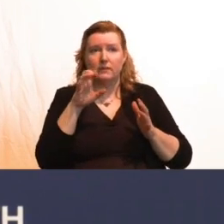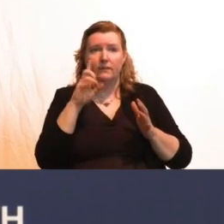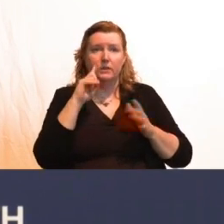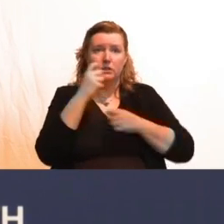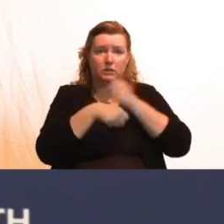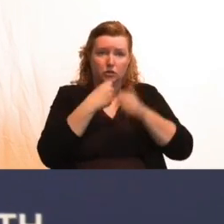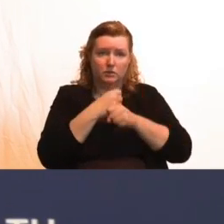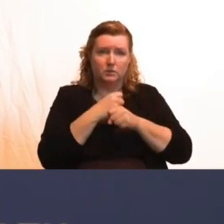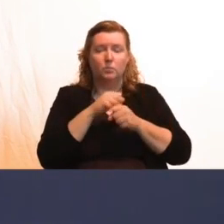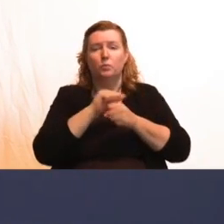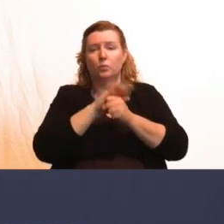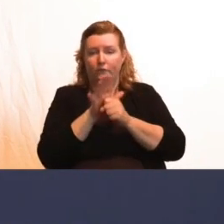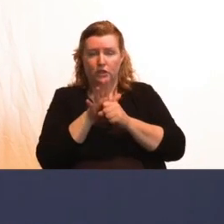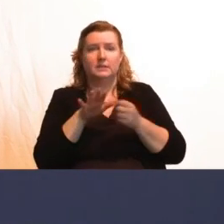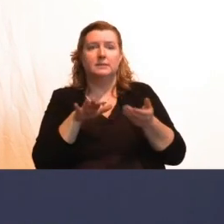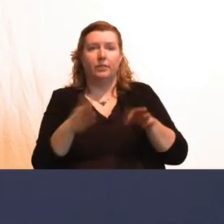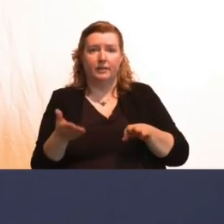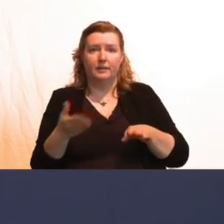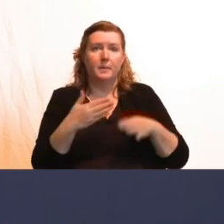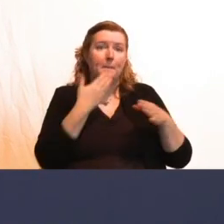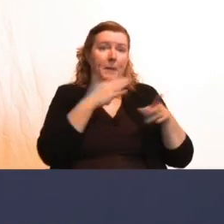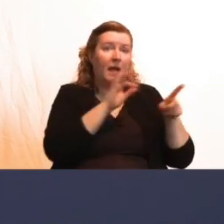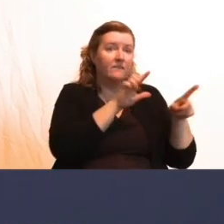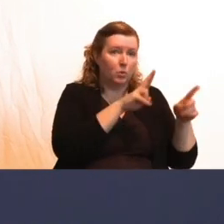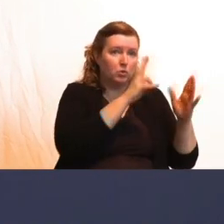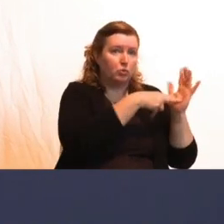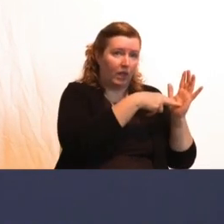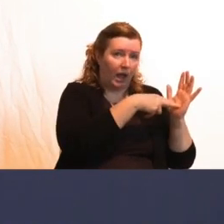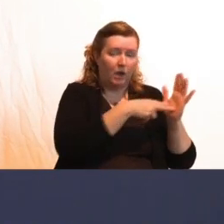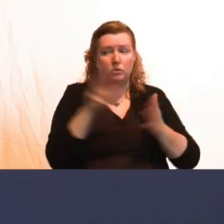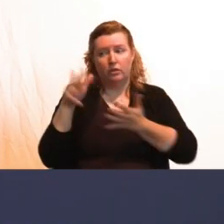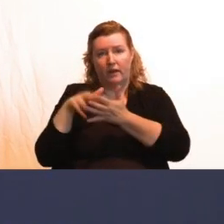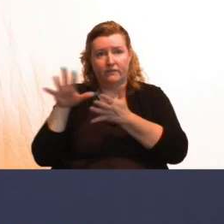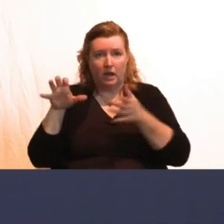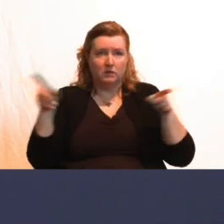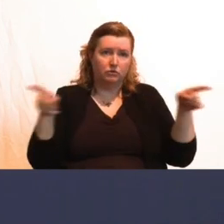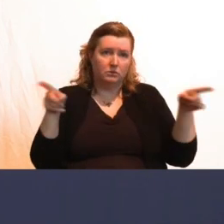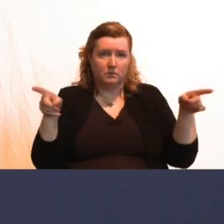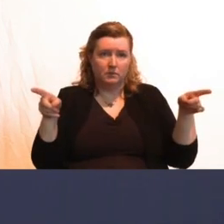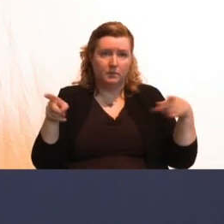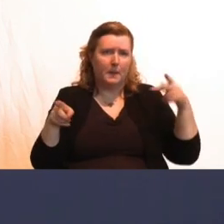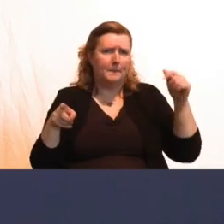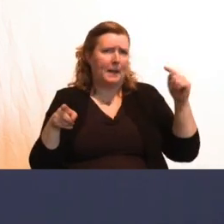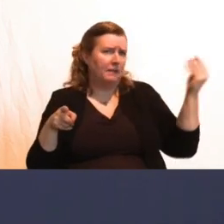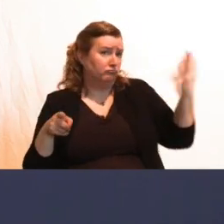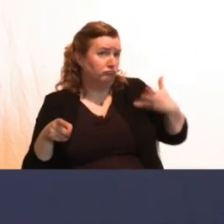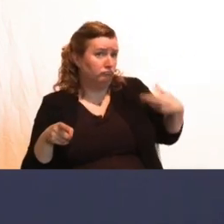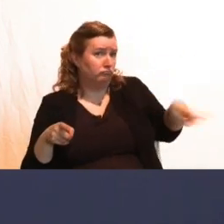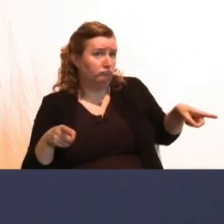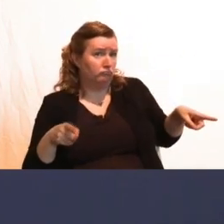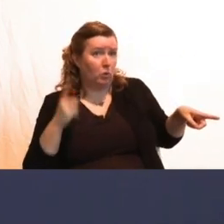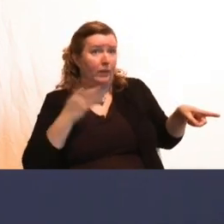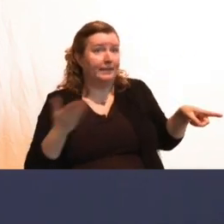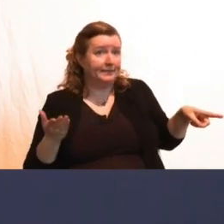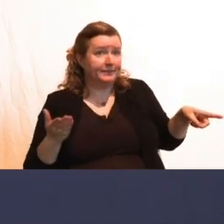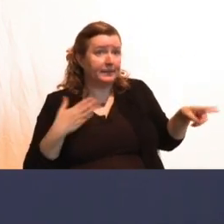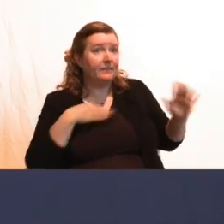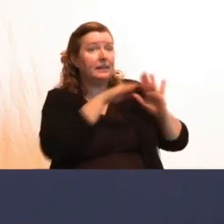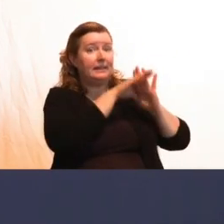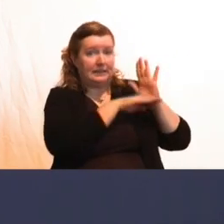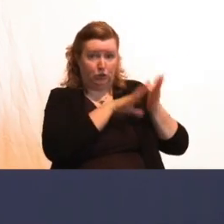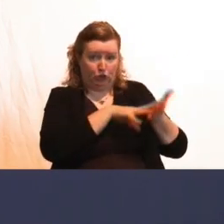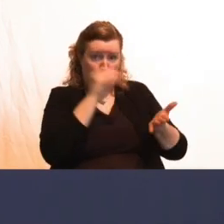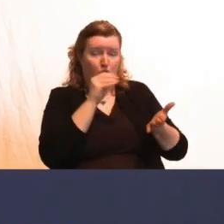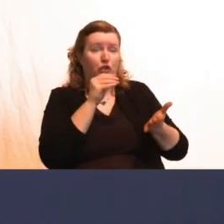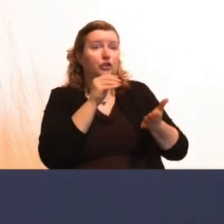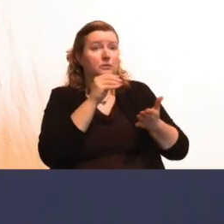learned, is enhanced IT data monitoring and reporting capabilities in real time to monitoring